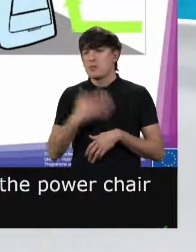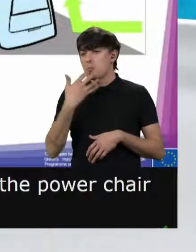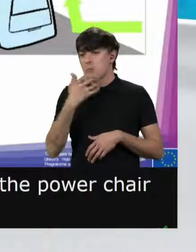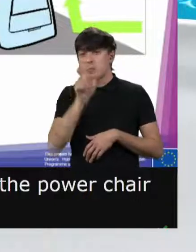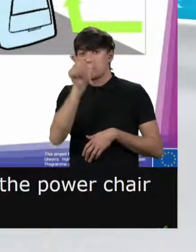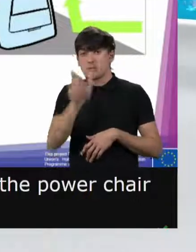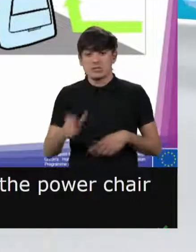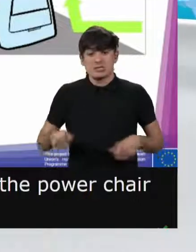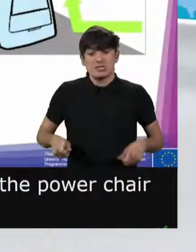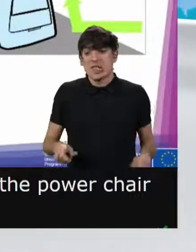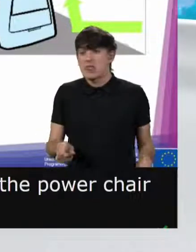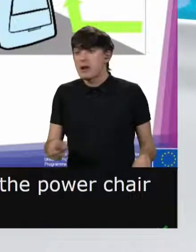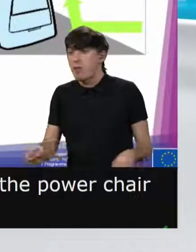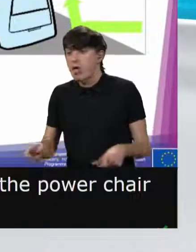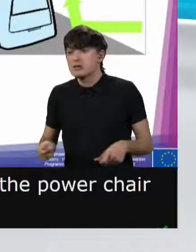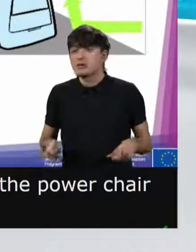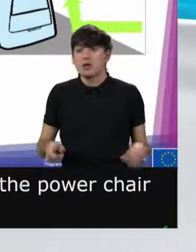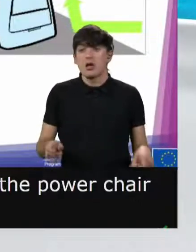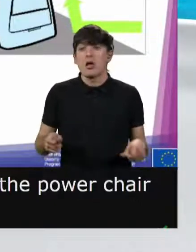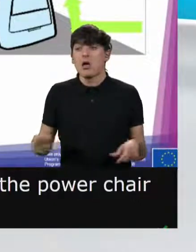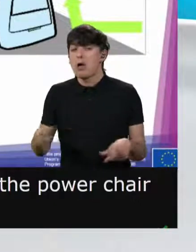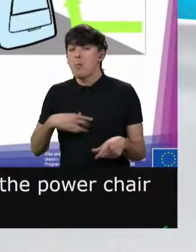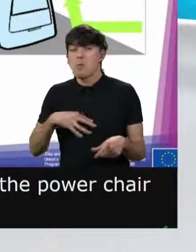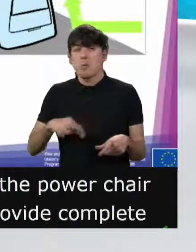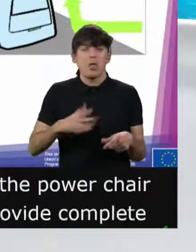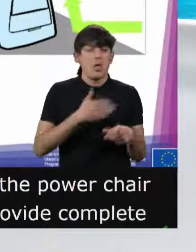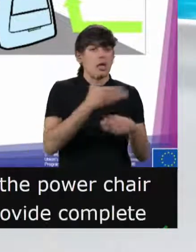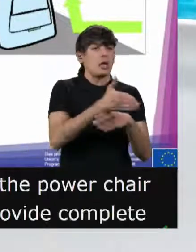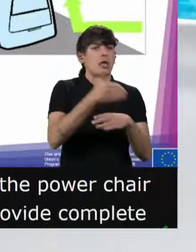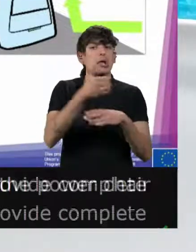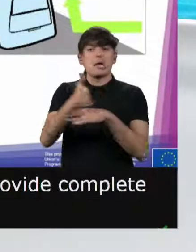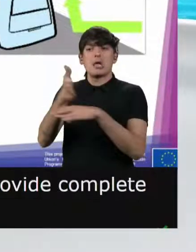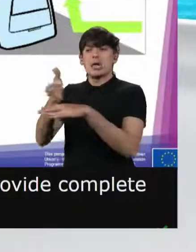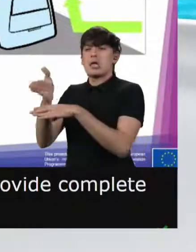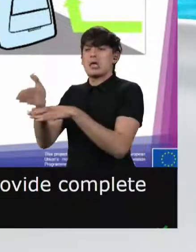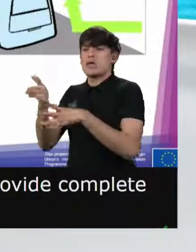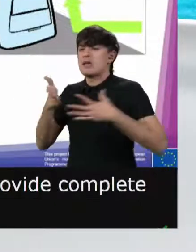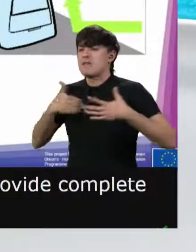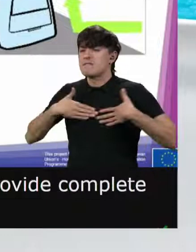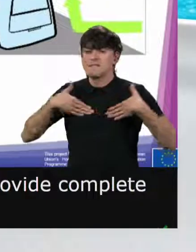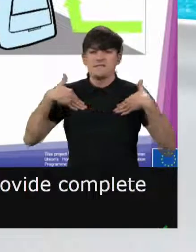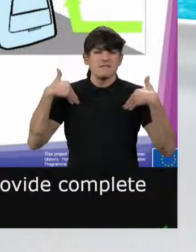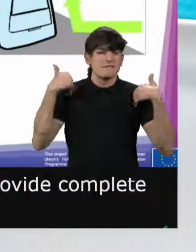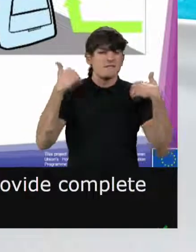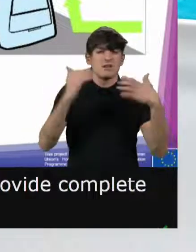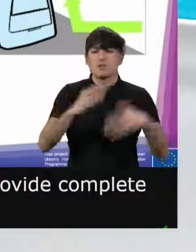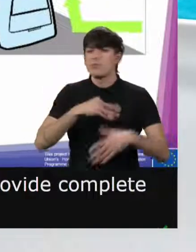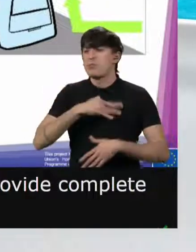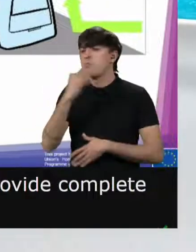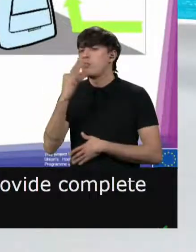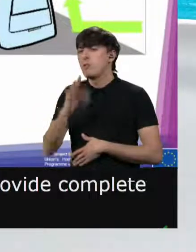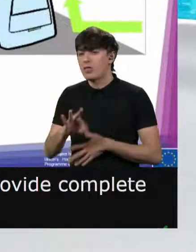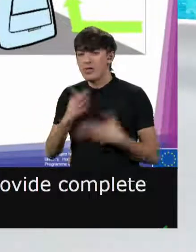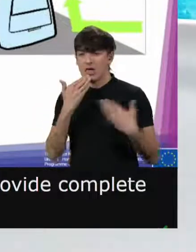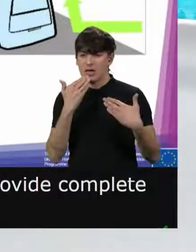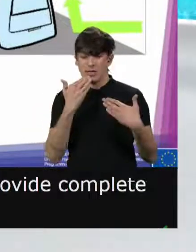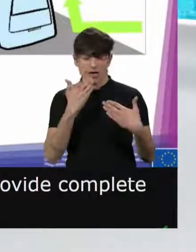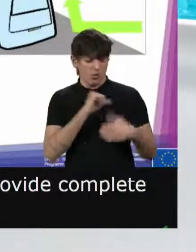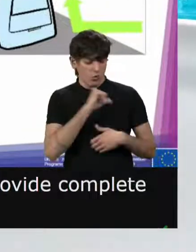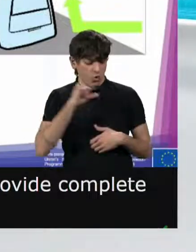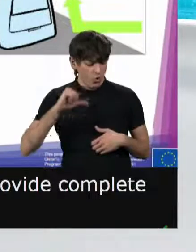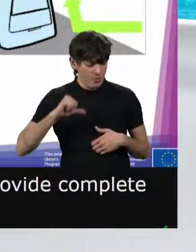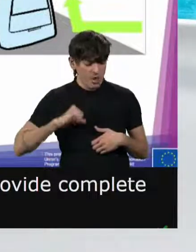provide complete autonomy. And as I say, whilst it seemed to be fantasy, it's rooted in actually